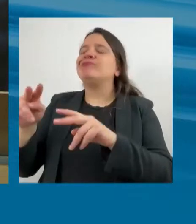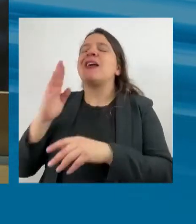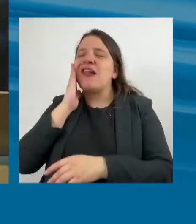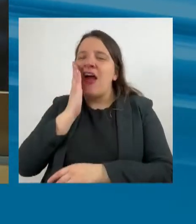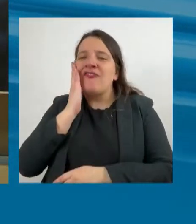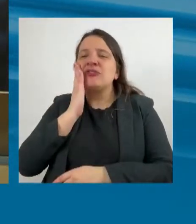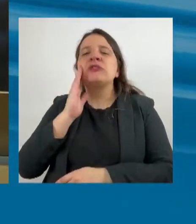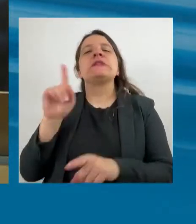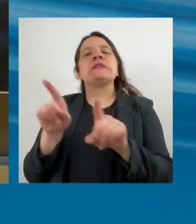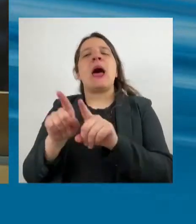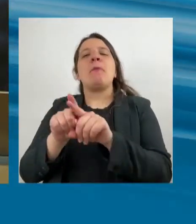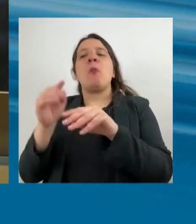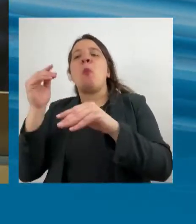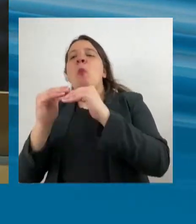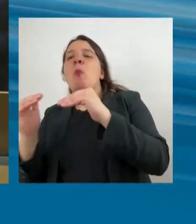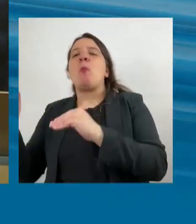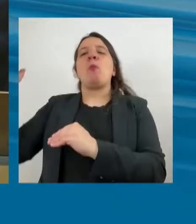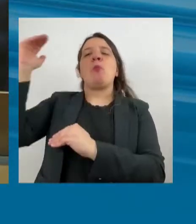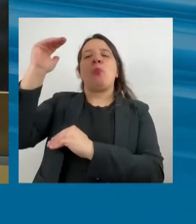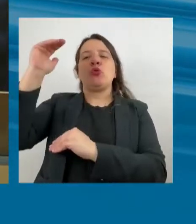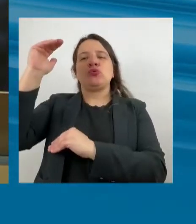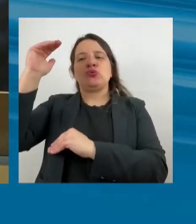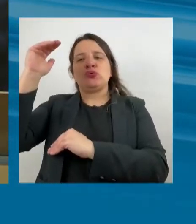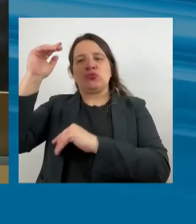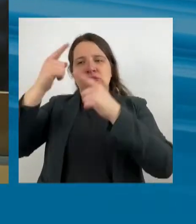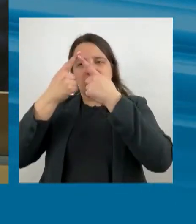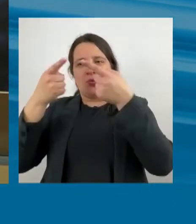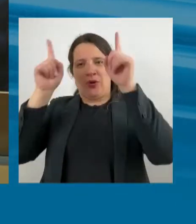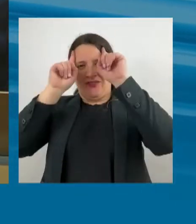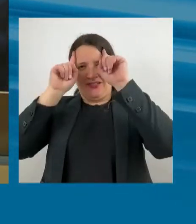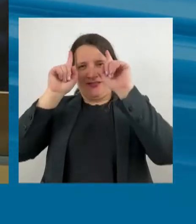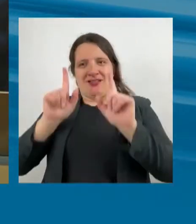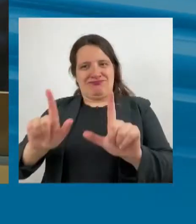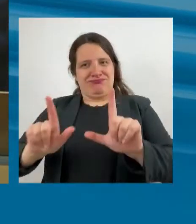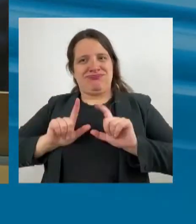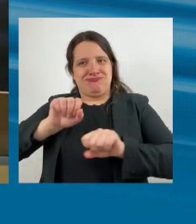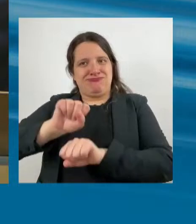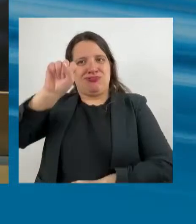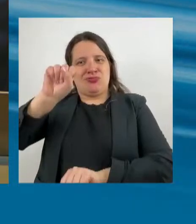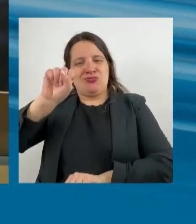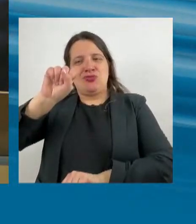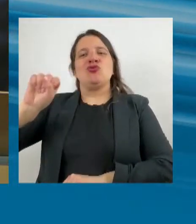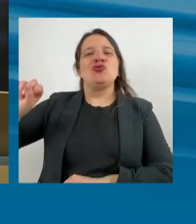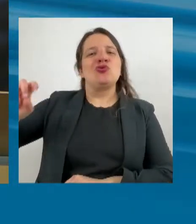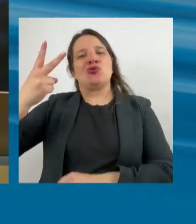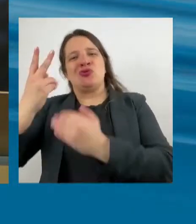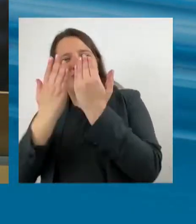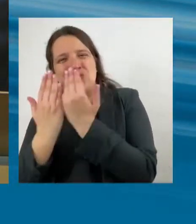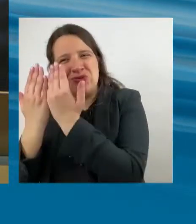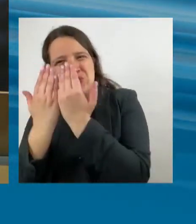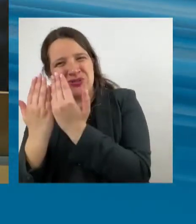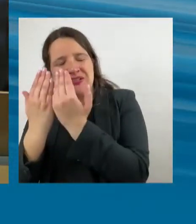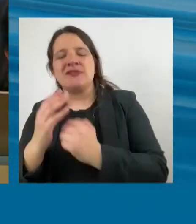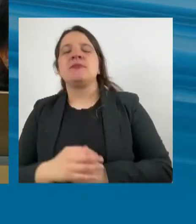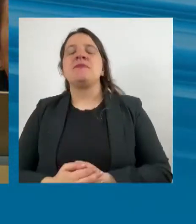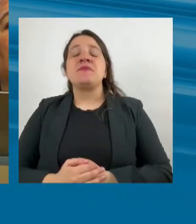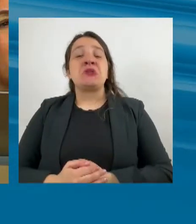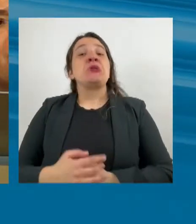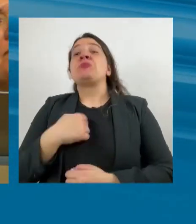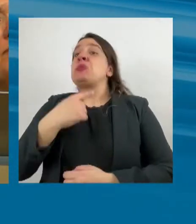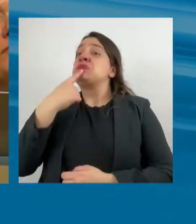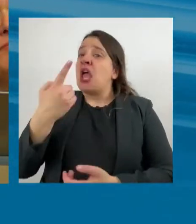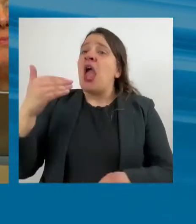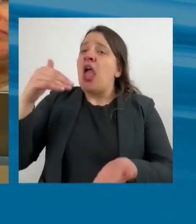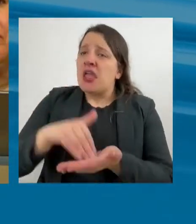affirmative action to postgraduate courses also. Well, those have been the examples I wanted to give, and I would